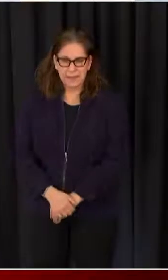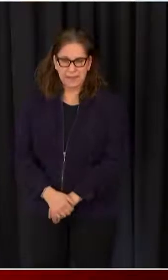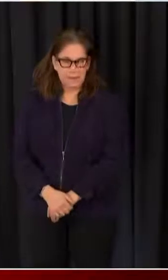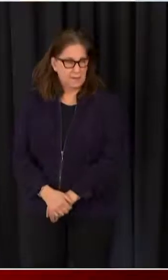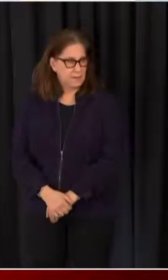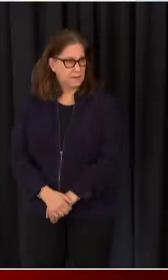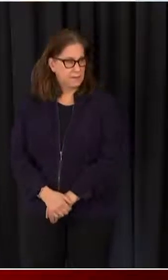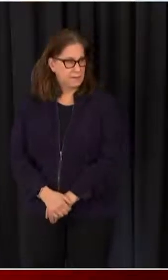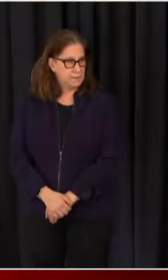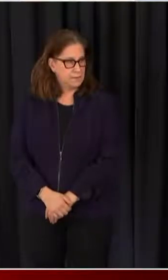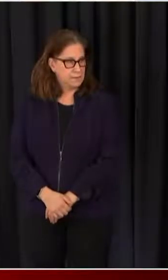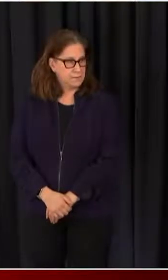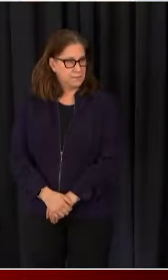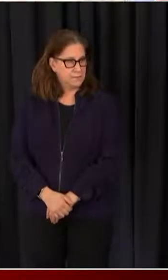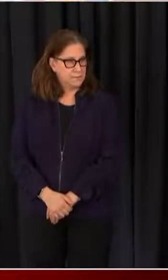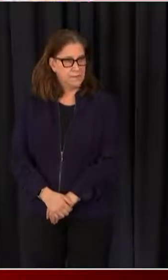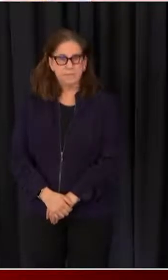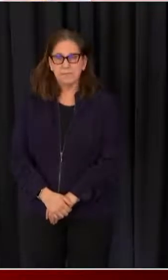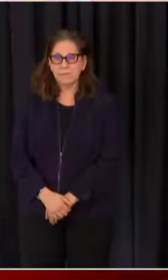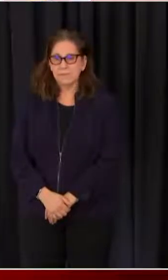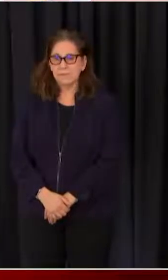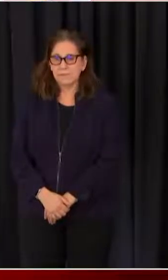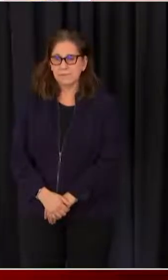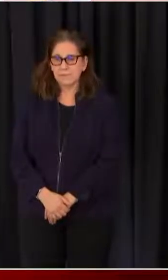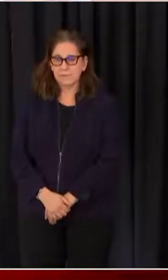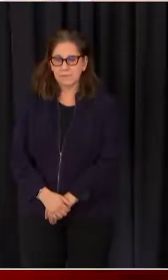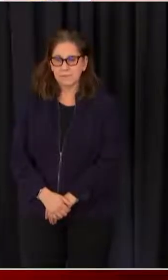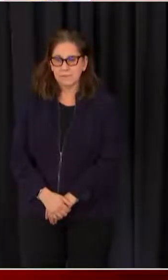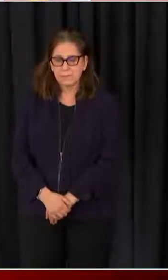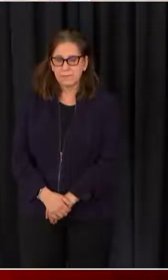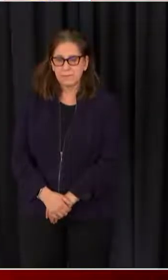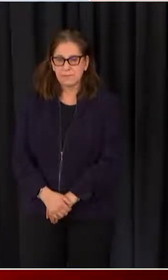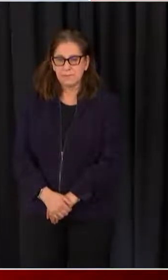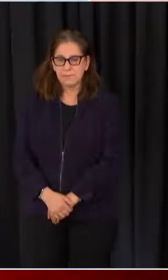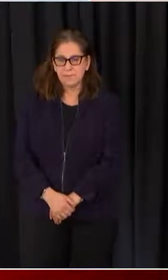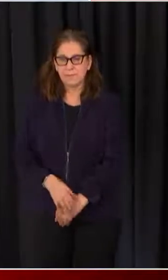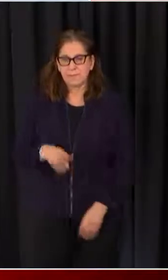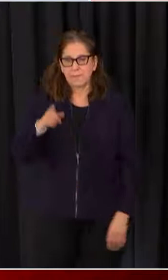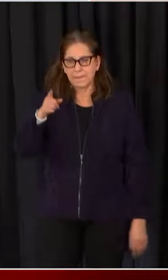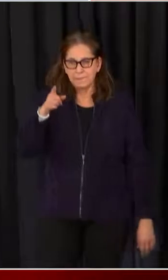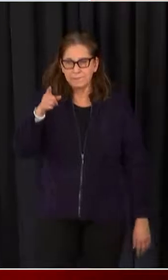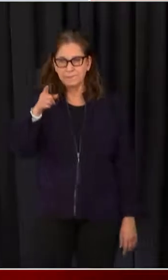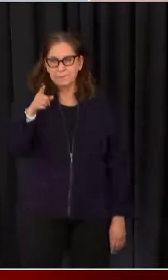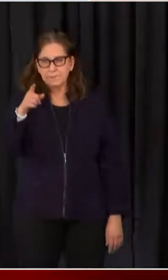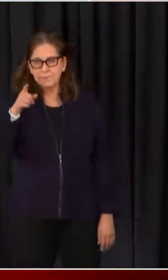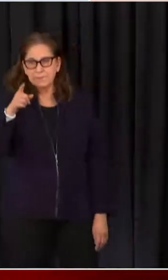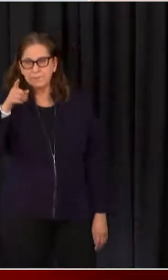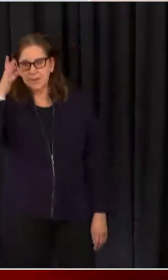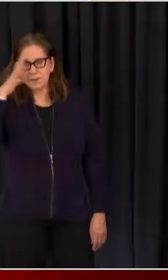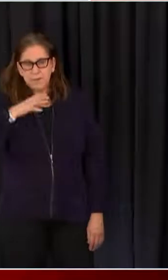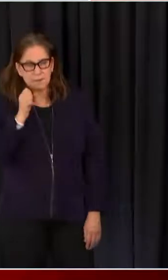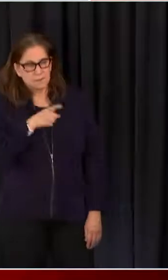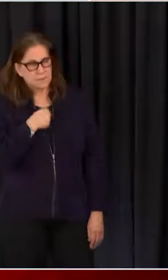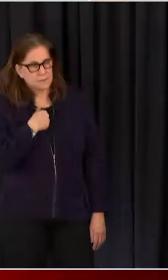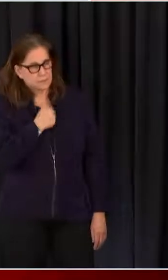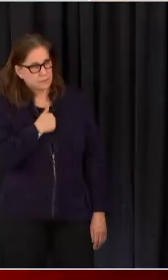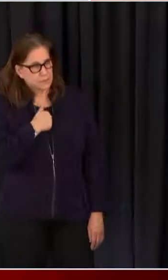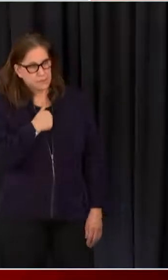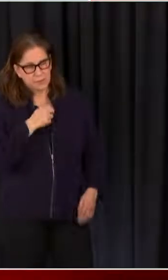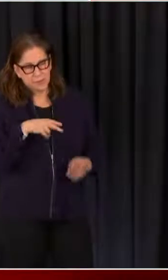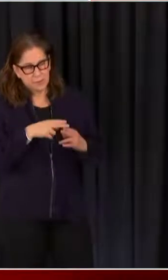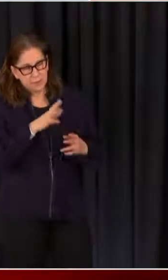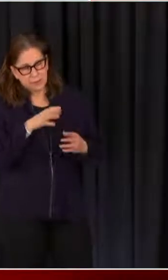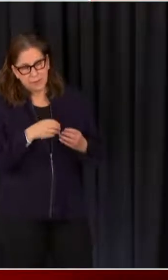Yes. And where I as well express my condolences for you and your family. Thank you. I guess I'm wondering why DC was taken